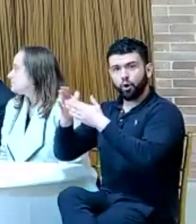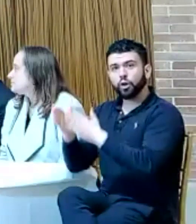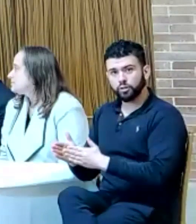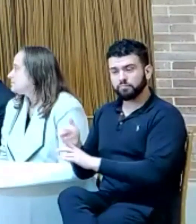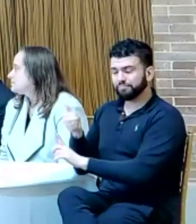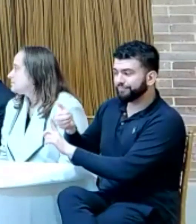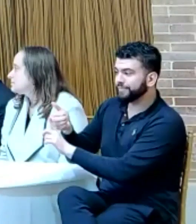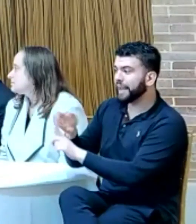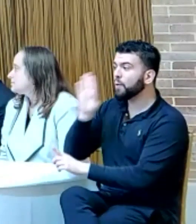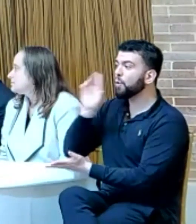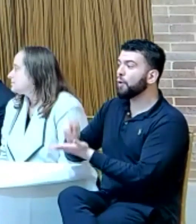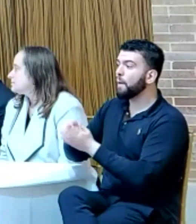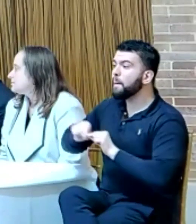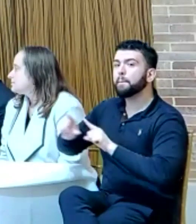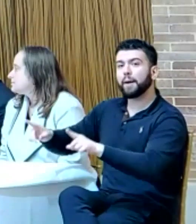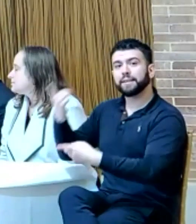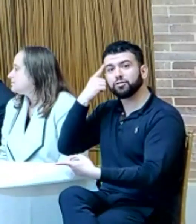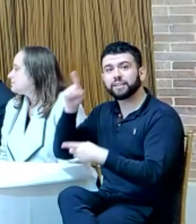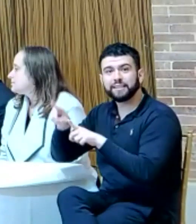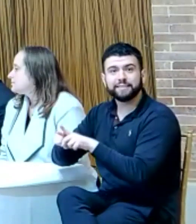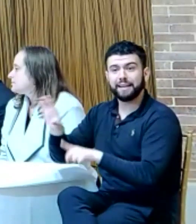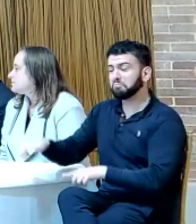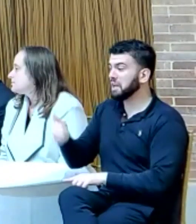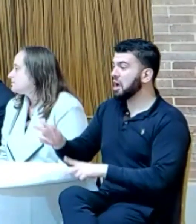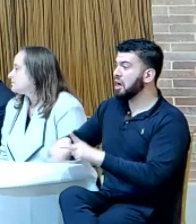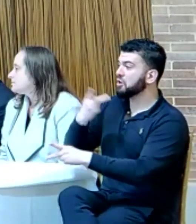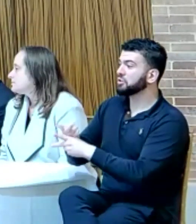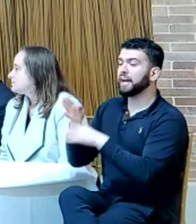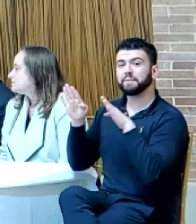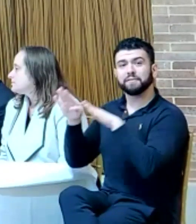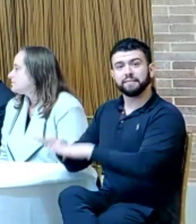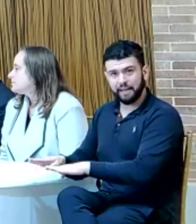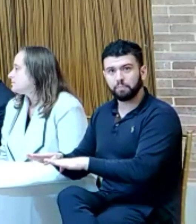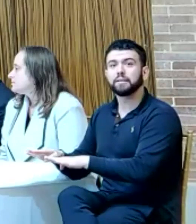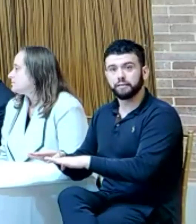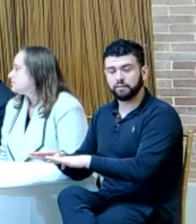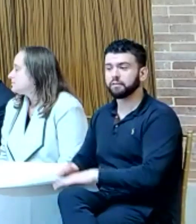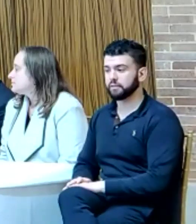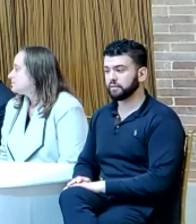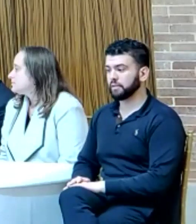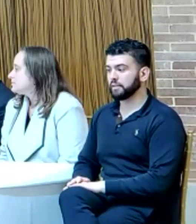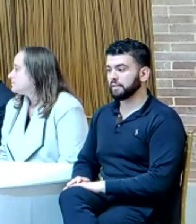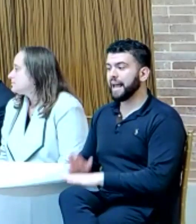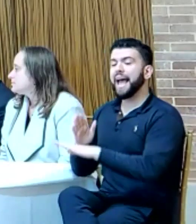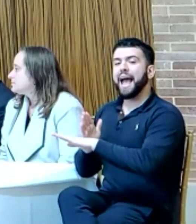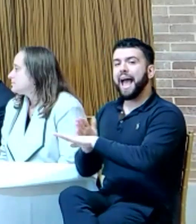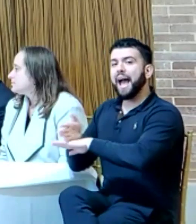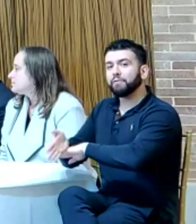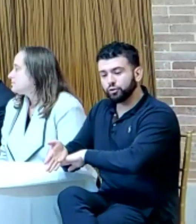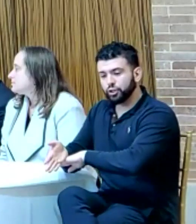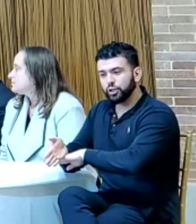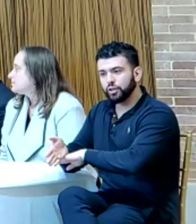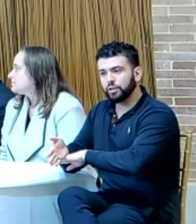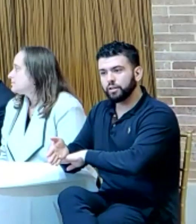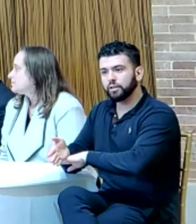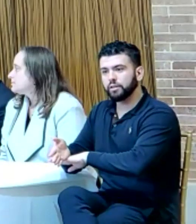do publish consent decrees and other types of settlements that may be reached upon the init after the initiation of uh a